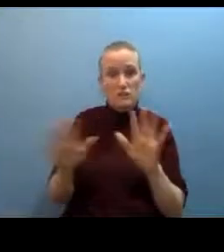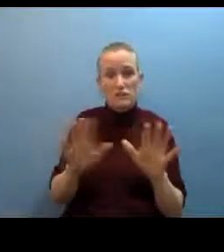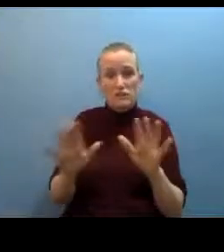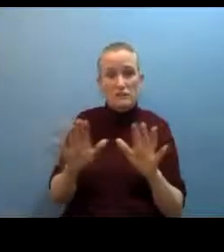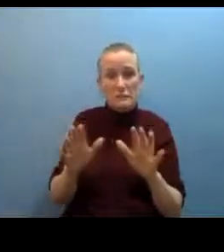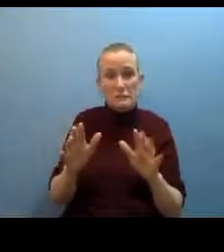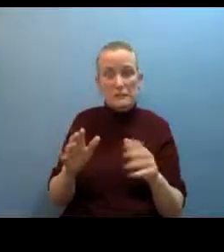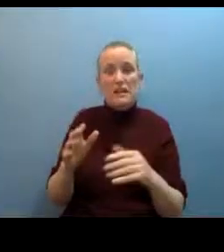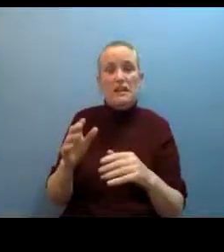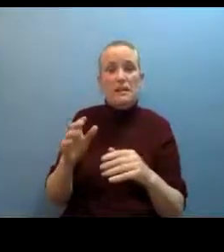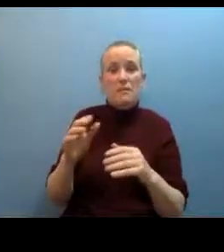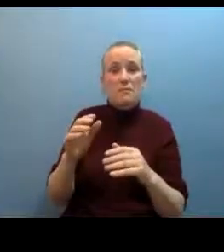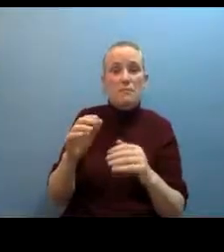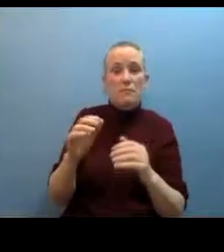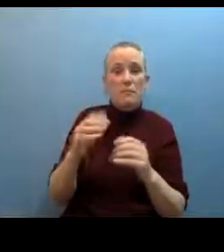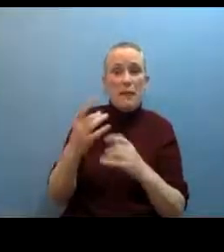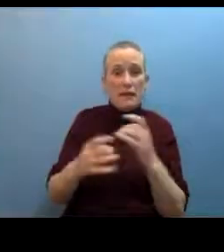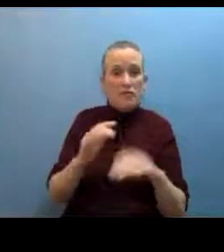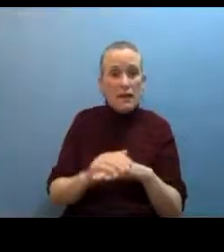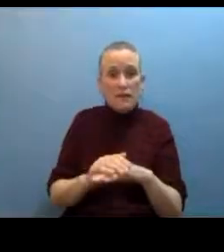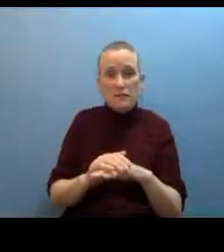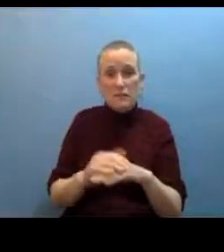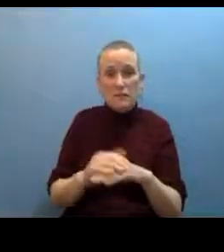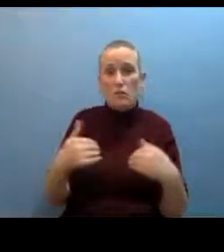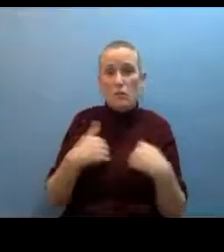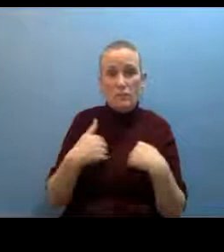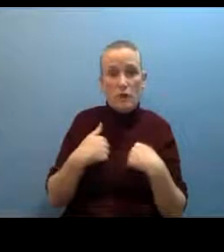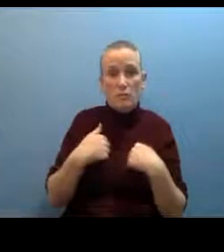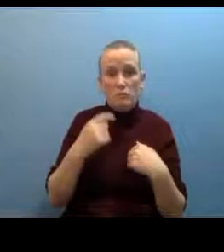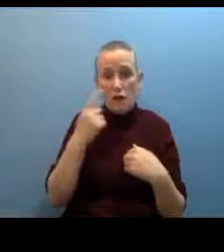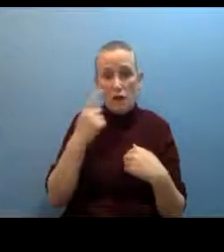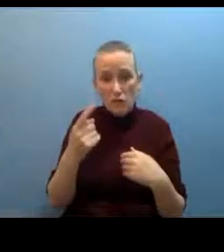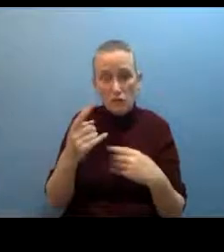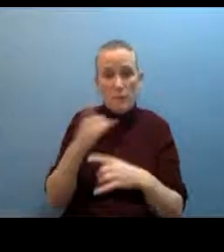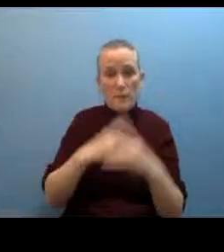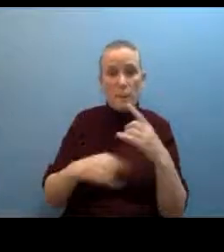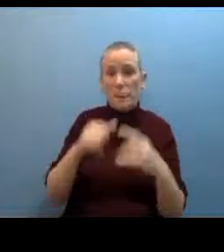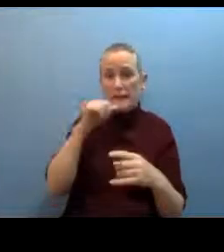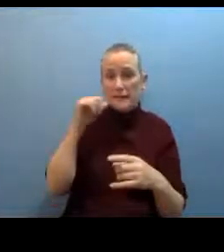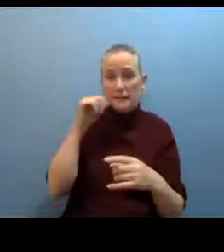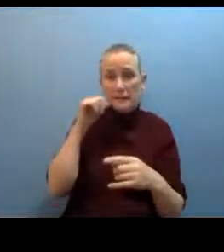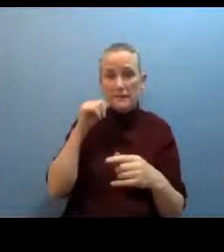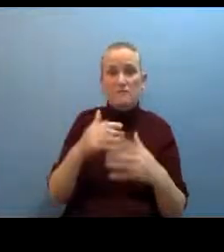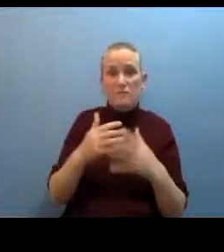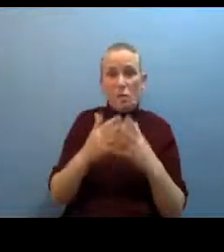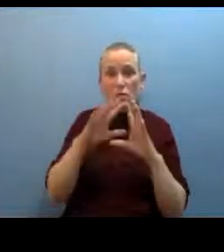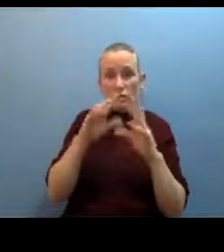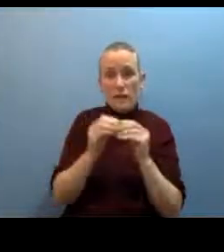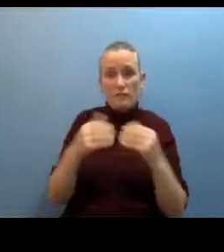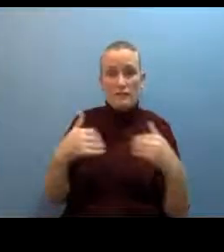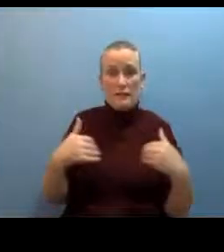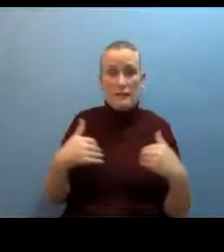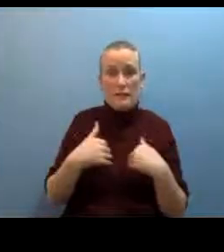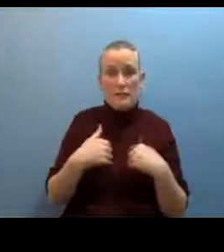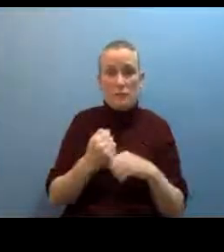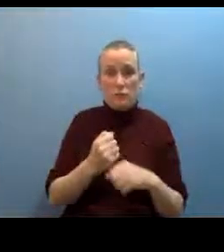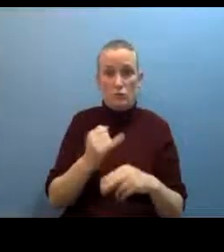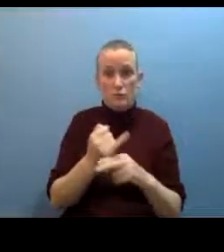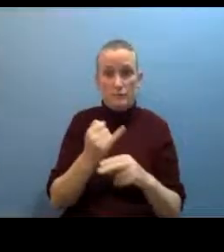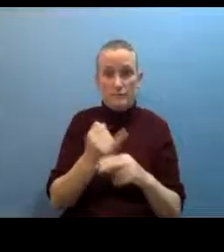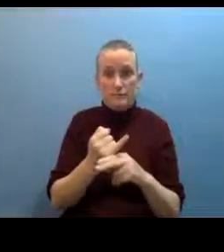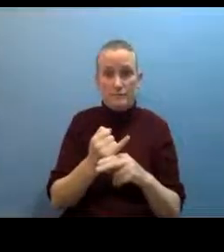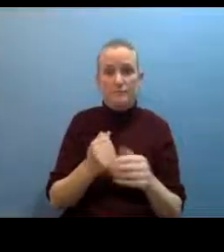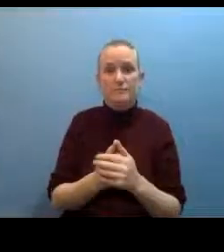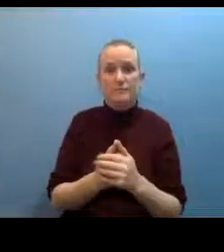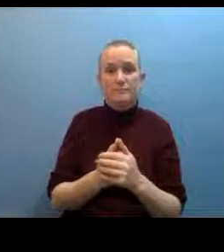tomorrow, worrying about what happened yesterday, and just generally an anxiety around school? So by asking and